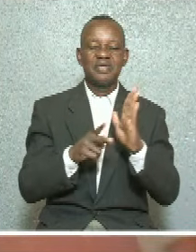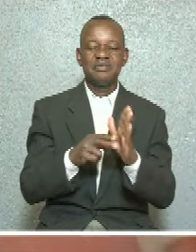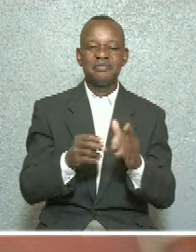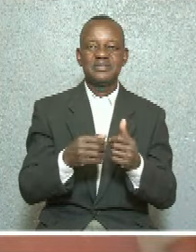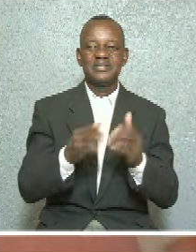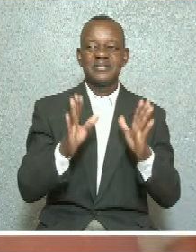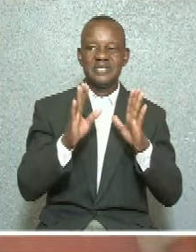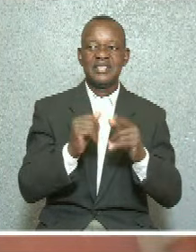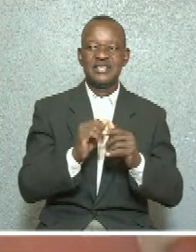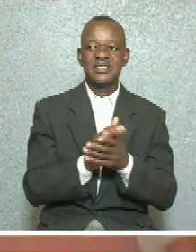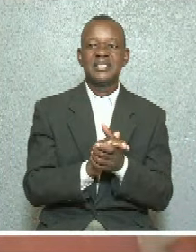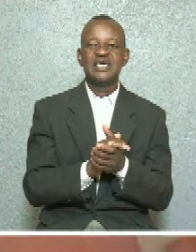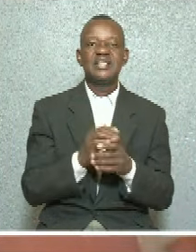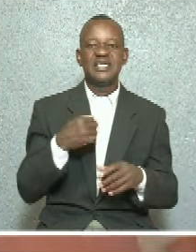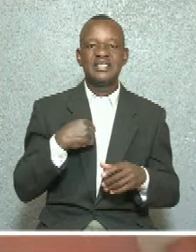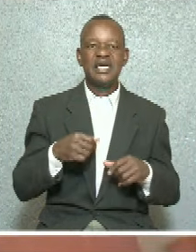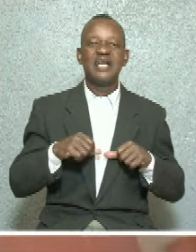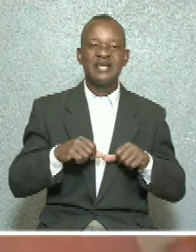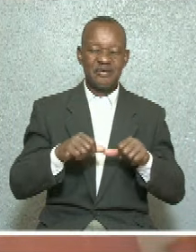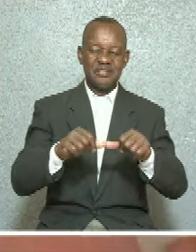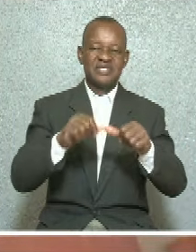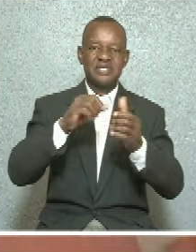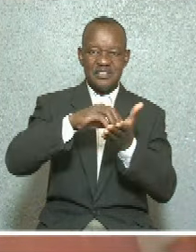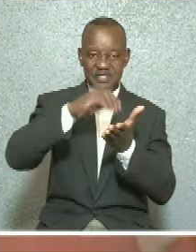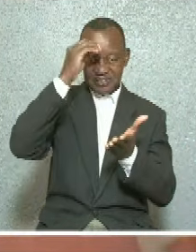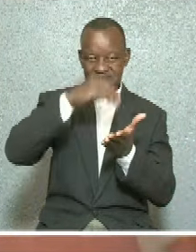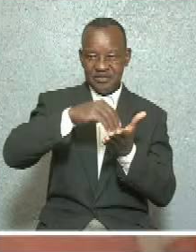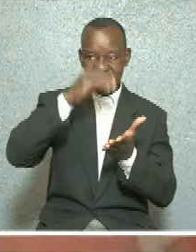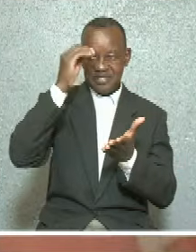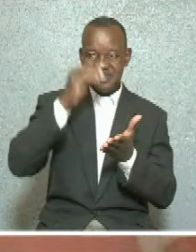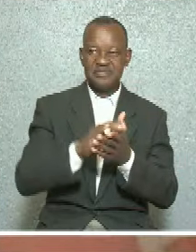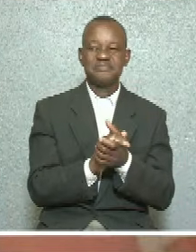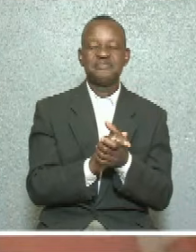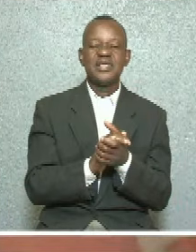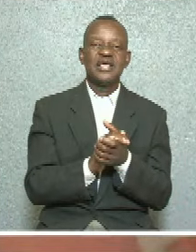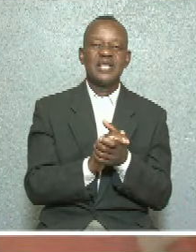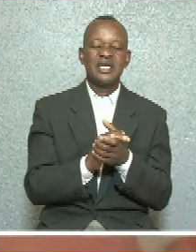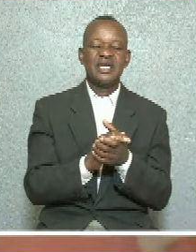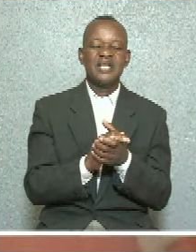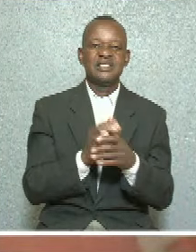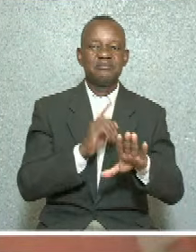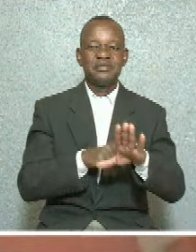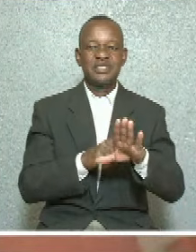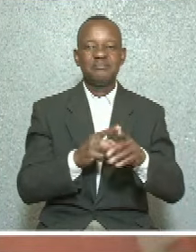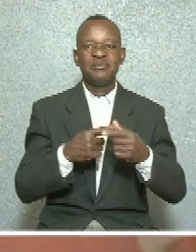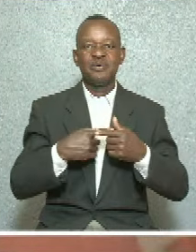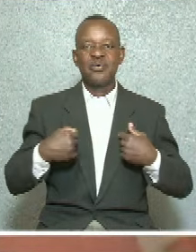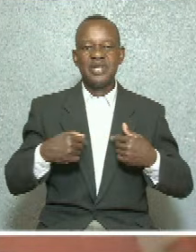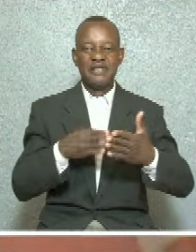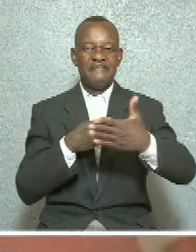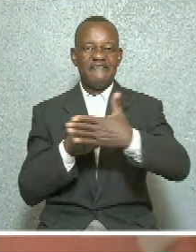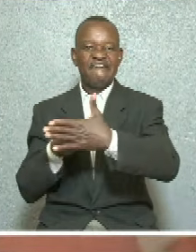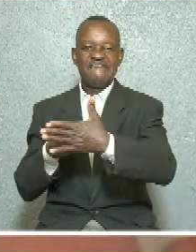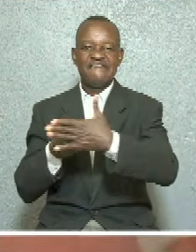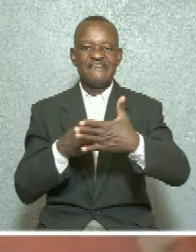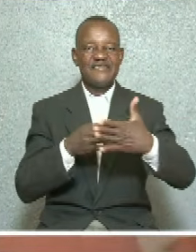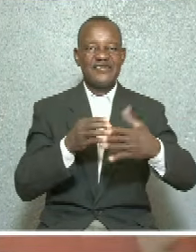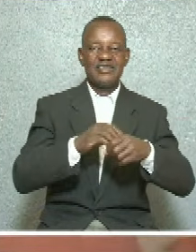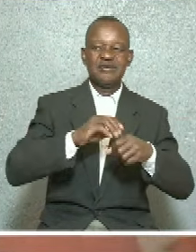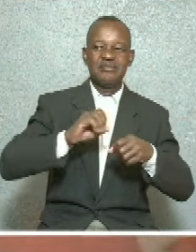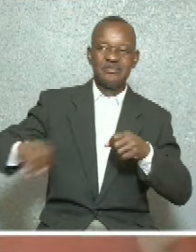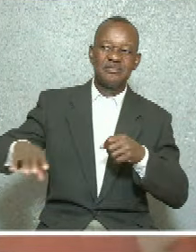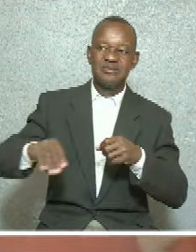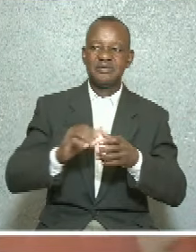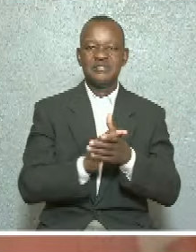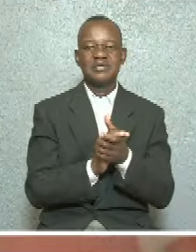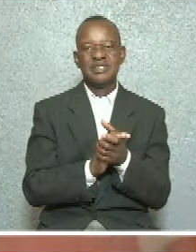Gino, is that when we remove the barriers and the obstacles, learners perform. And that the learners